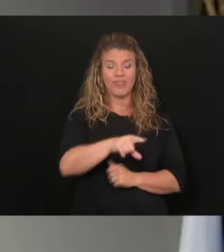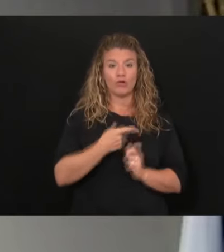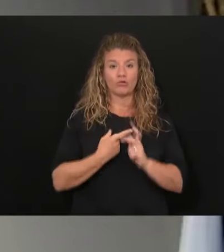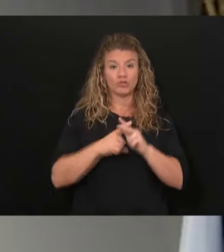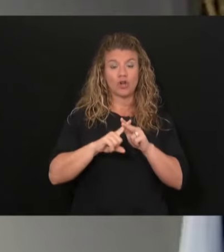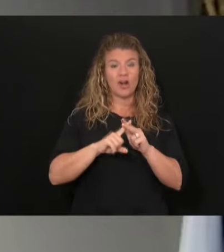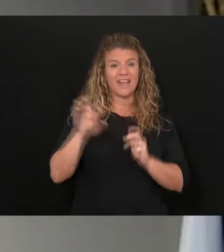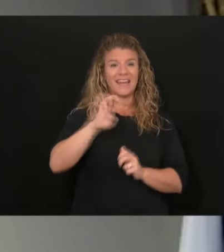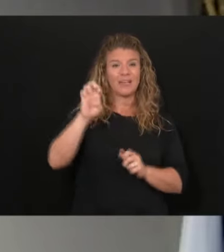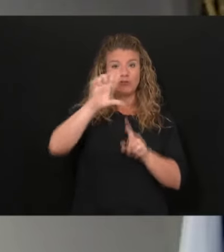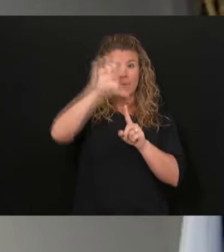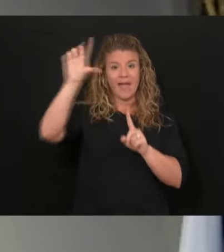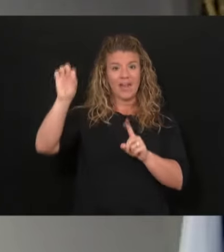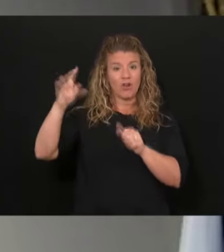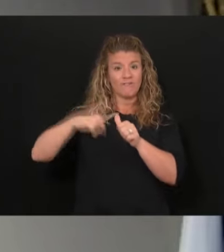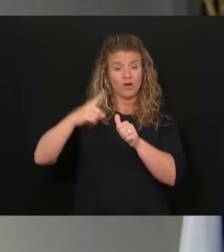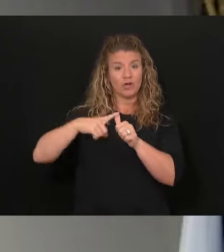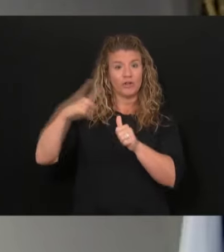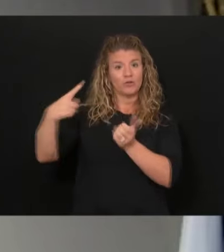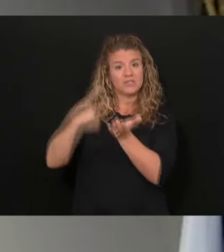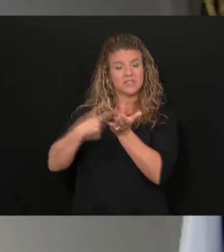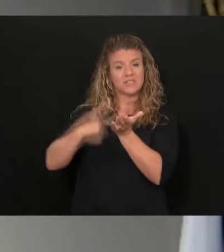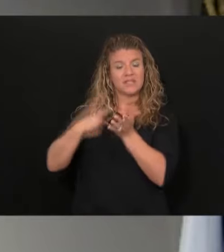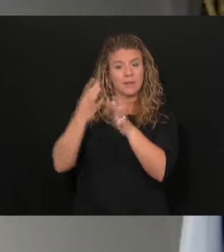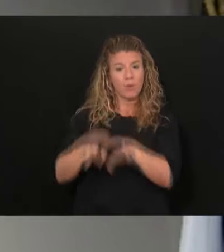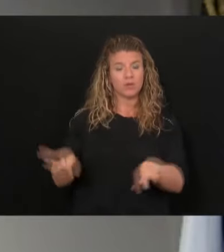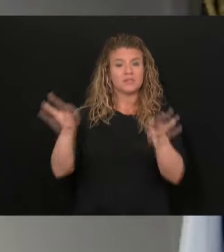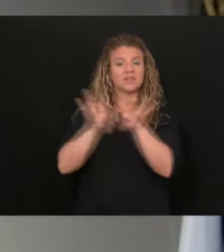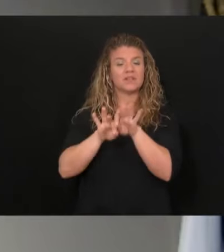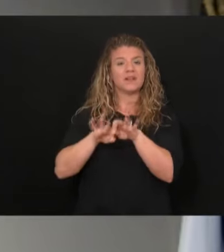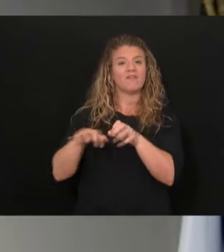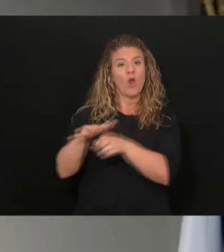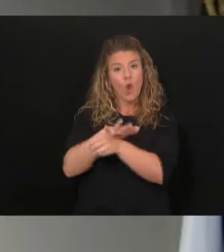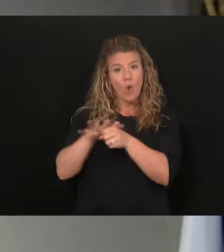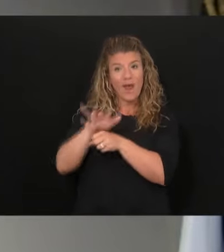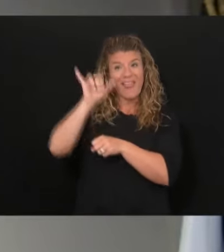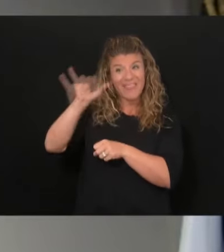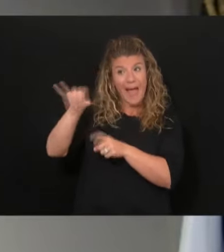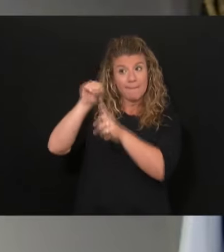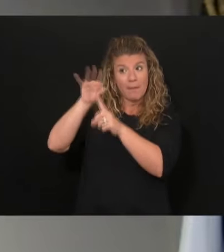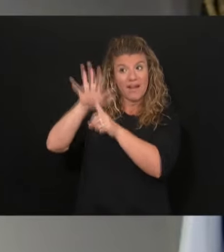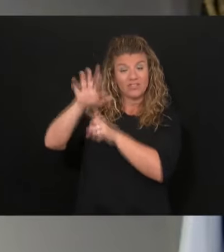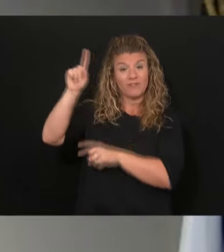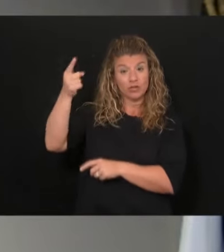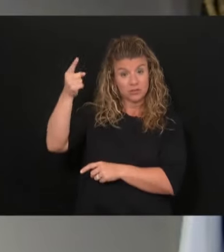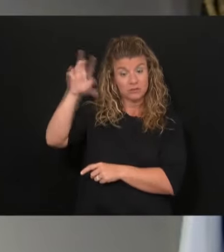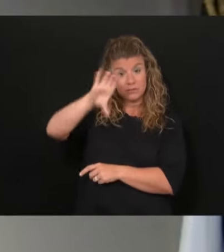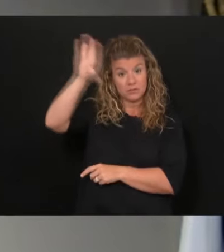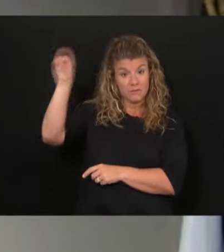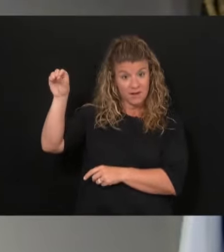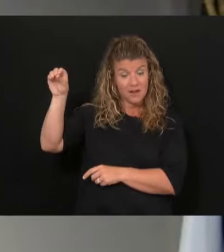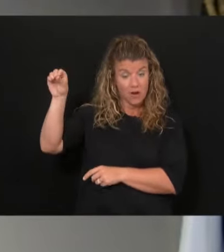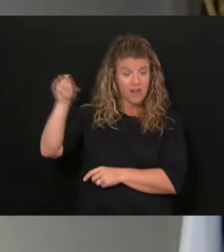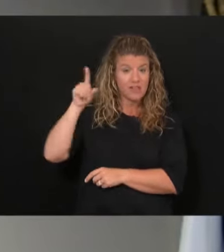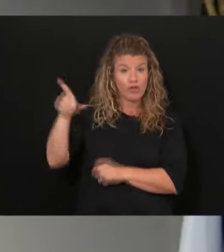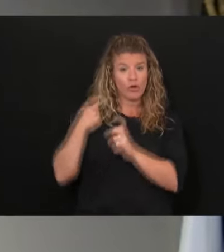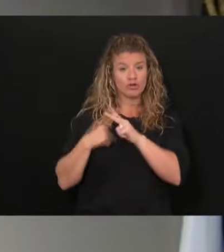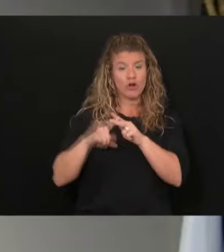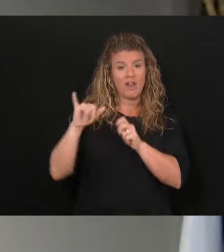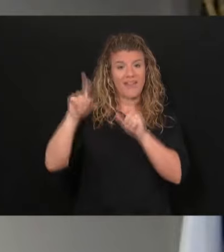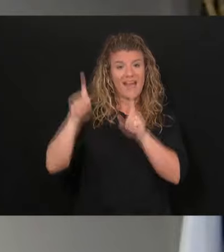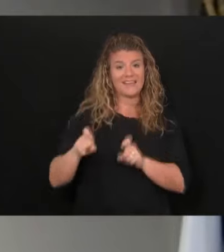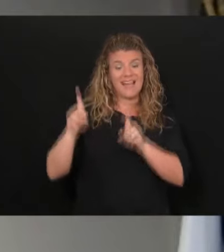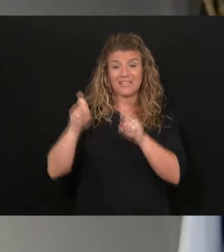Eastern Panhandle. We discussed the importance of looking at that population first. So they are starting that testing